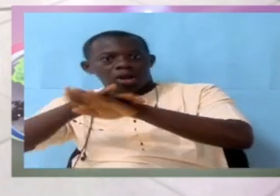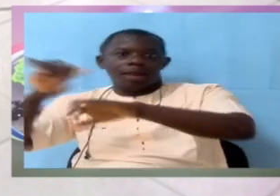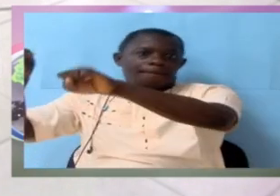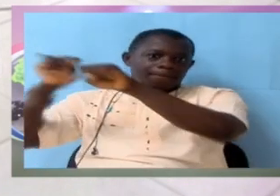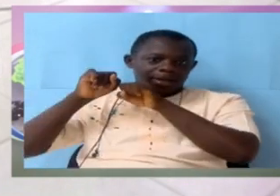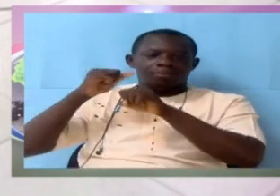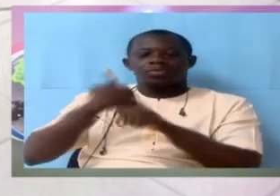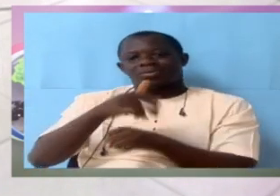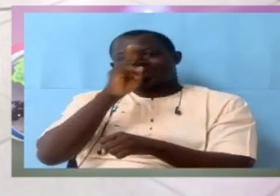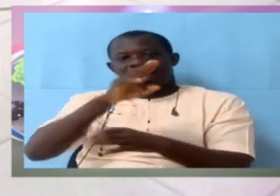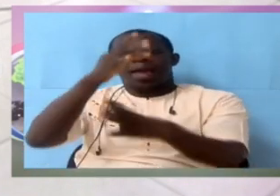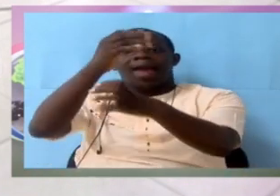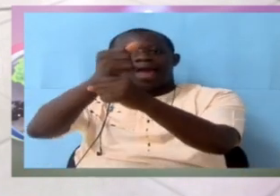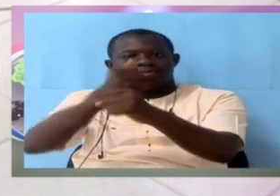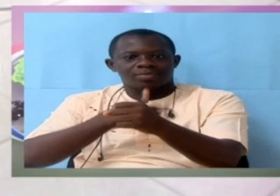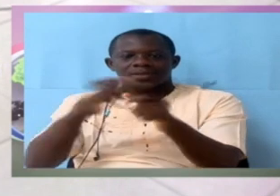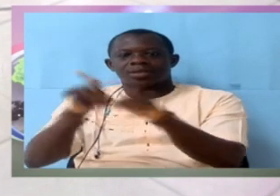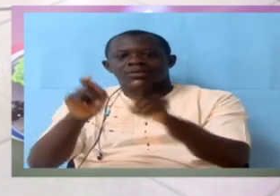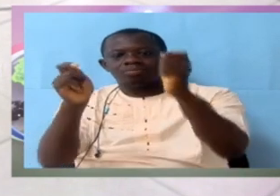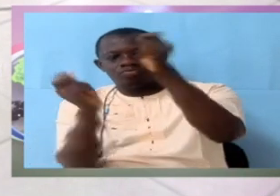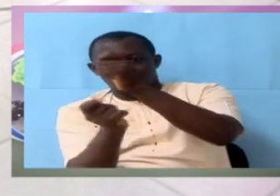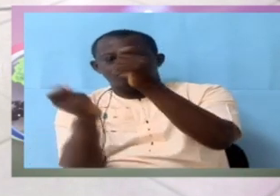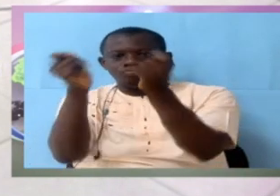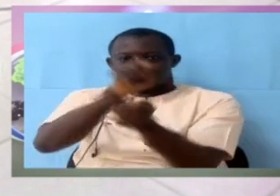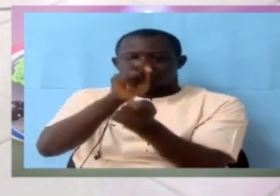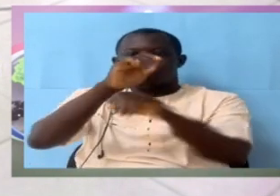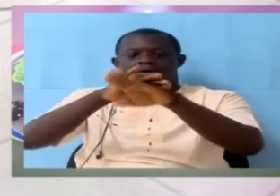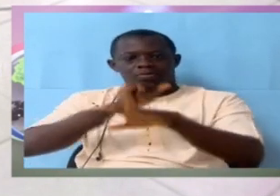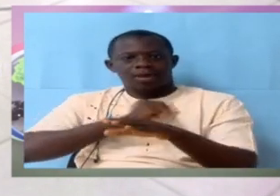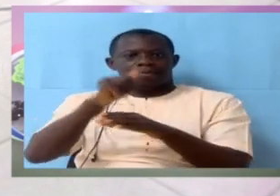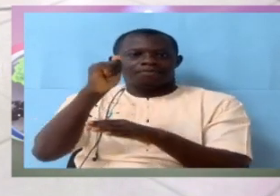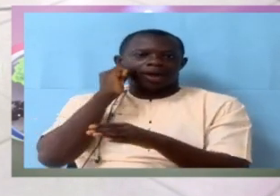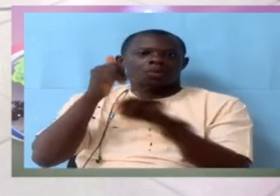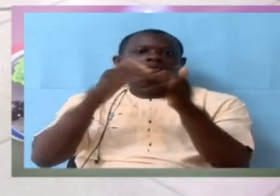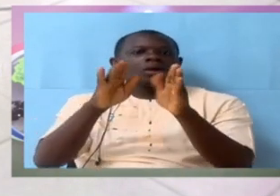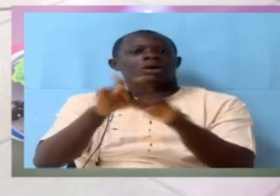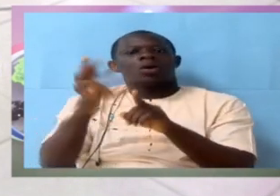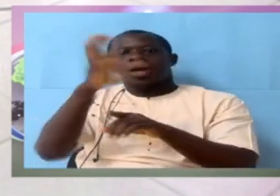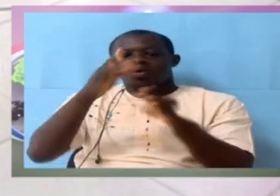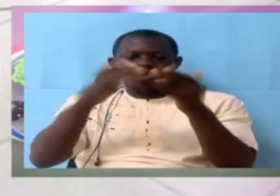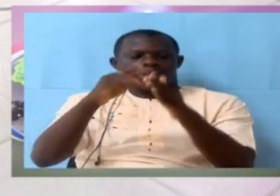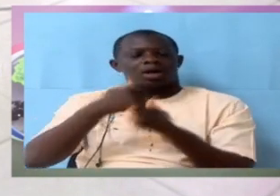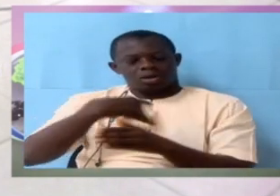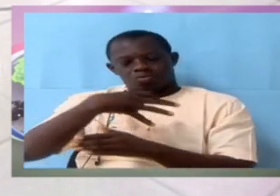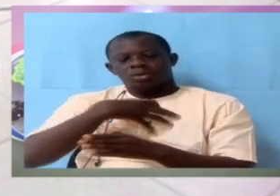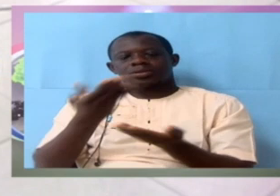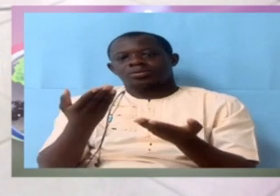help me to turn me on my sides, to turn me to lie down on my back, or any way I want to lie down, I have to be helped